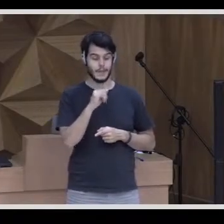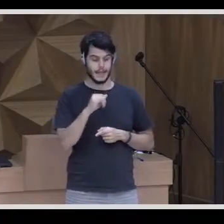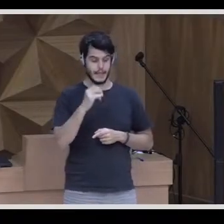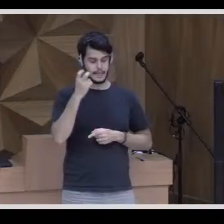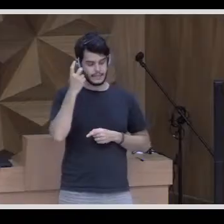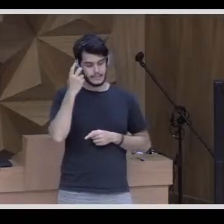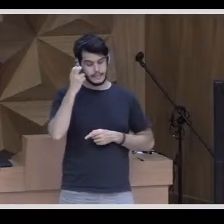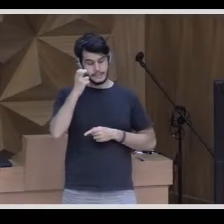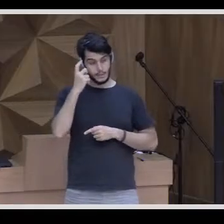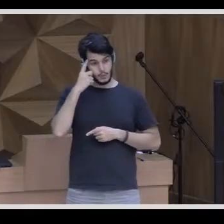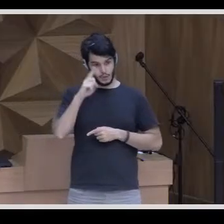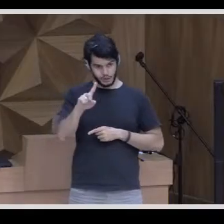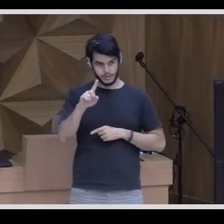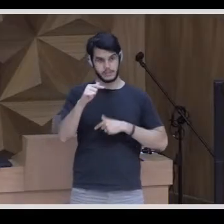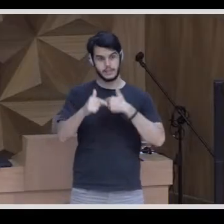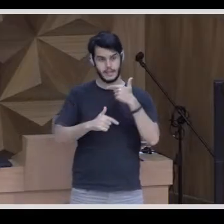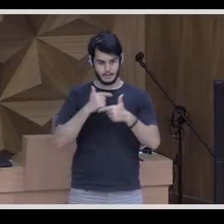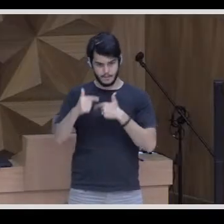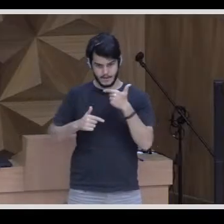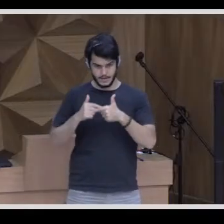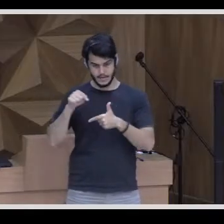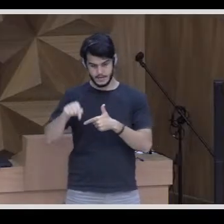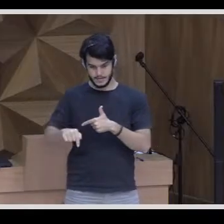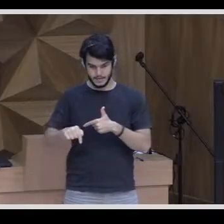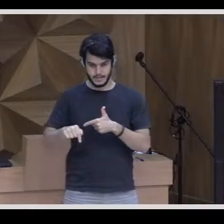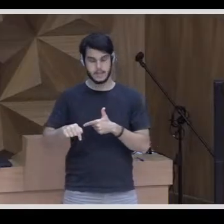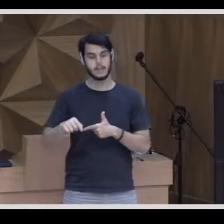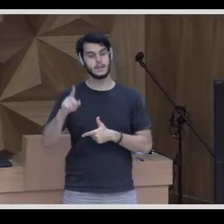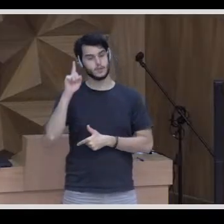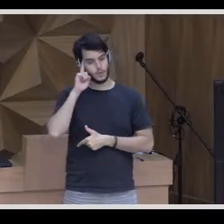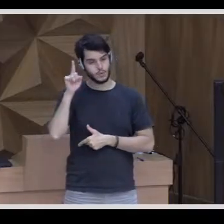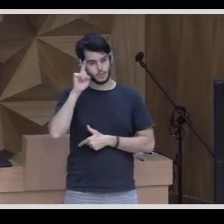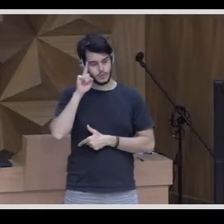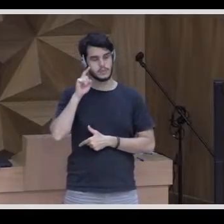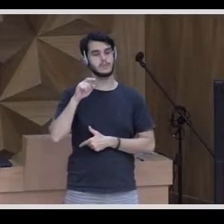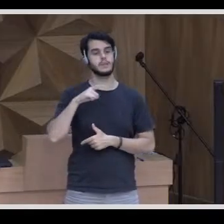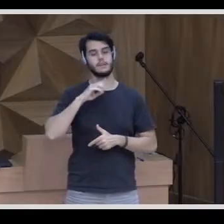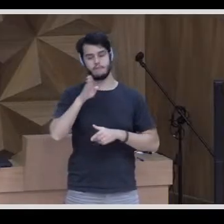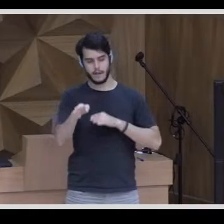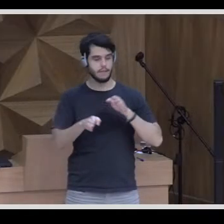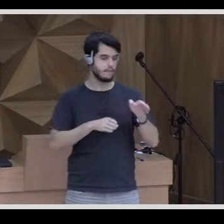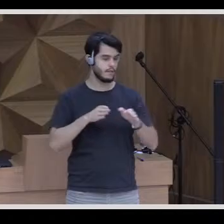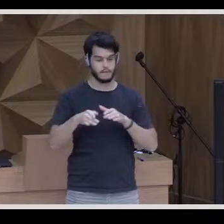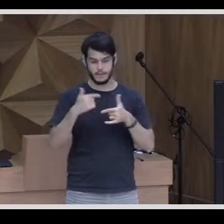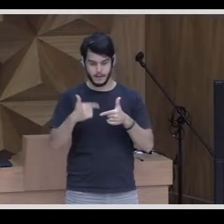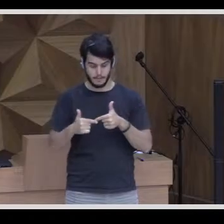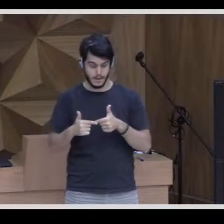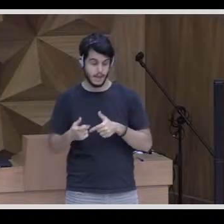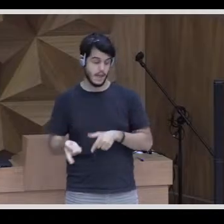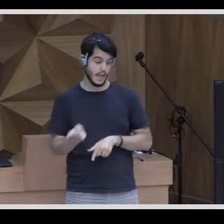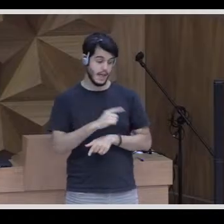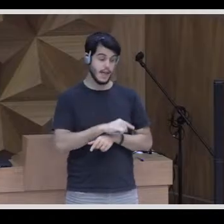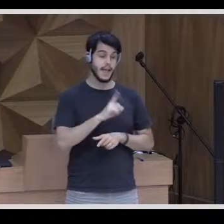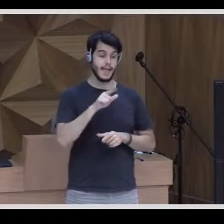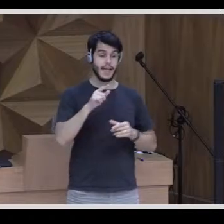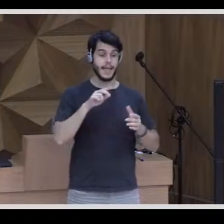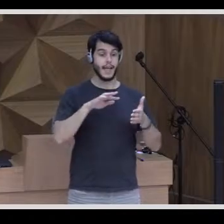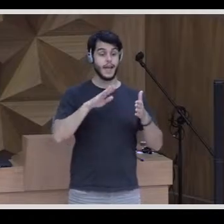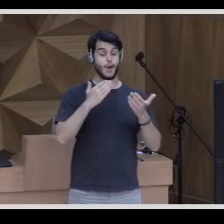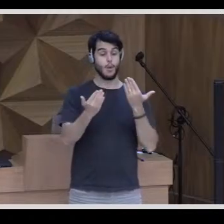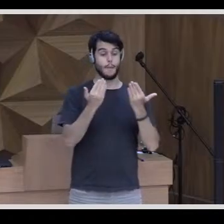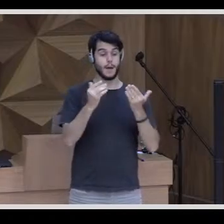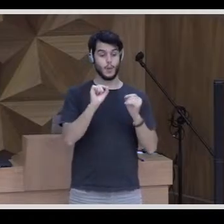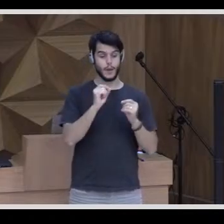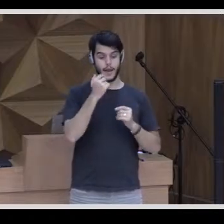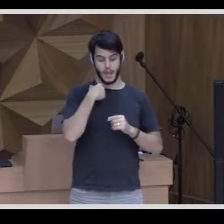5 marathons in a row. So after we'd heard that about the third time, it was like, well, this is a really interesting piece